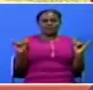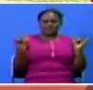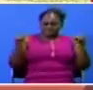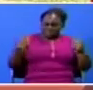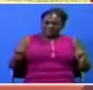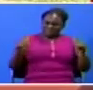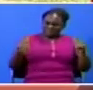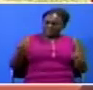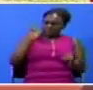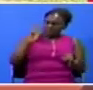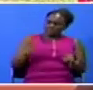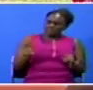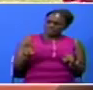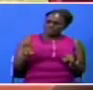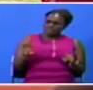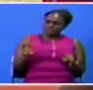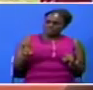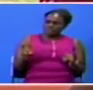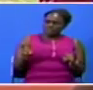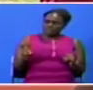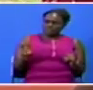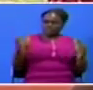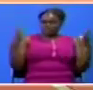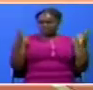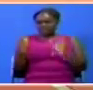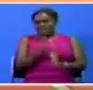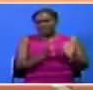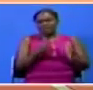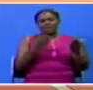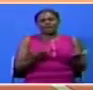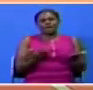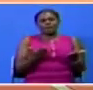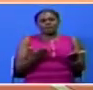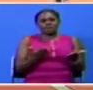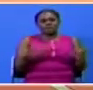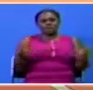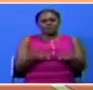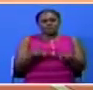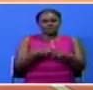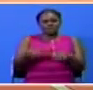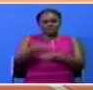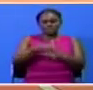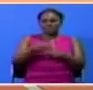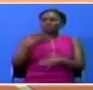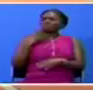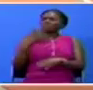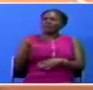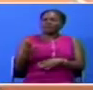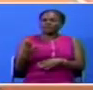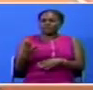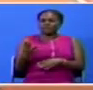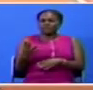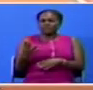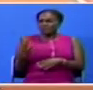kuona kwamba preparation yangu imefikia wapi. A duel between national 400 meters champion Alphas Kishoyan